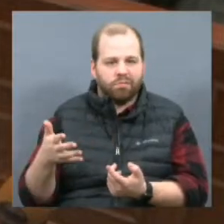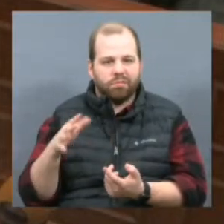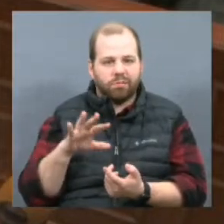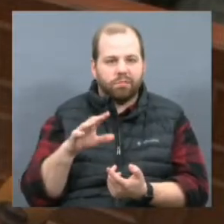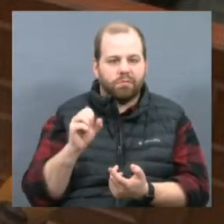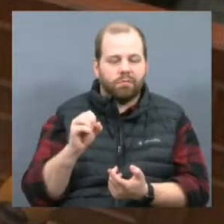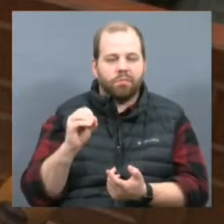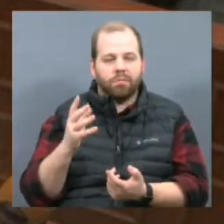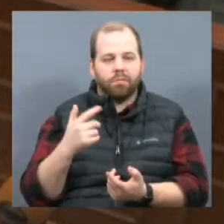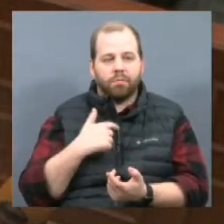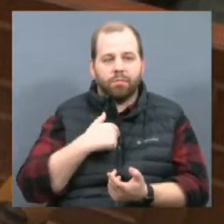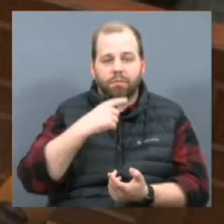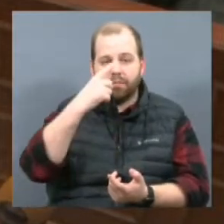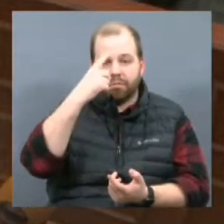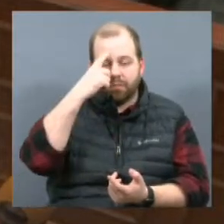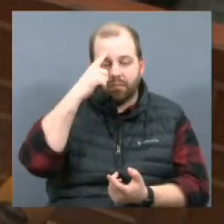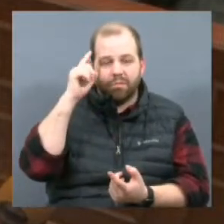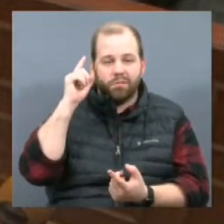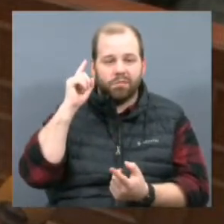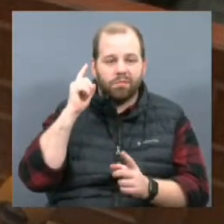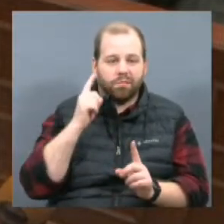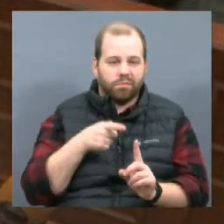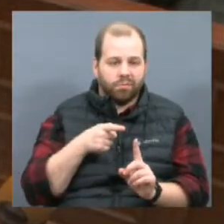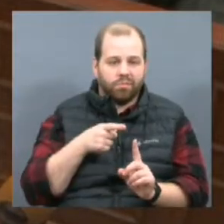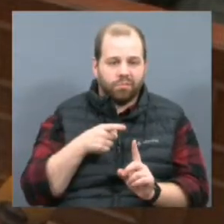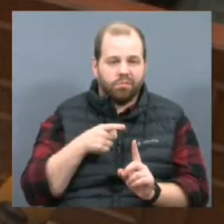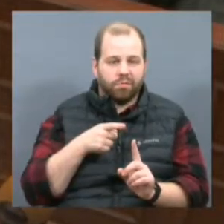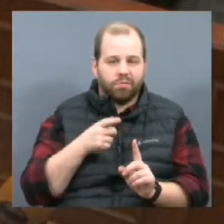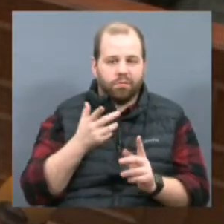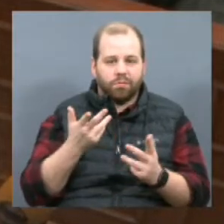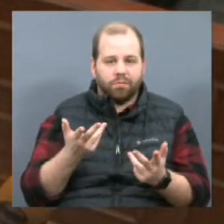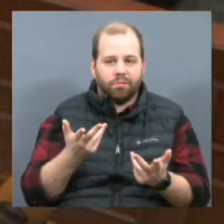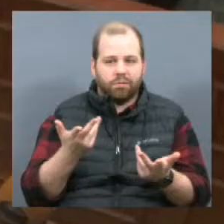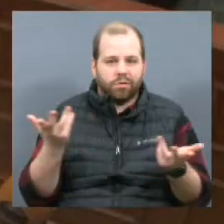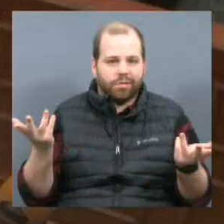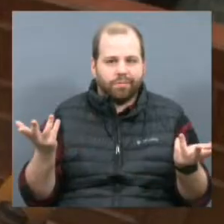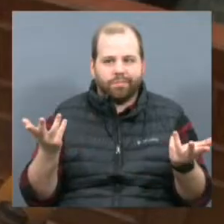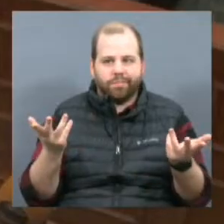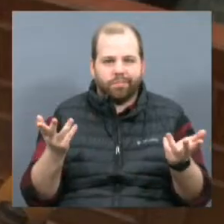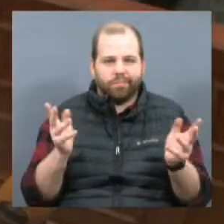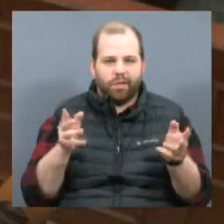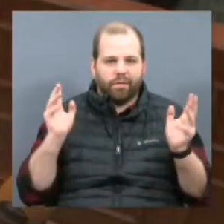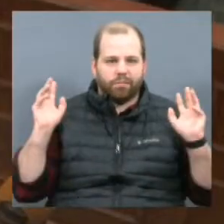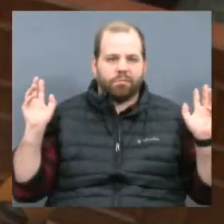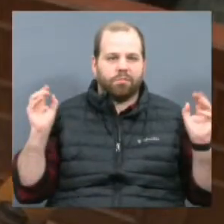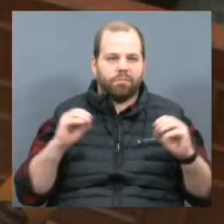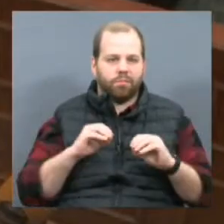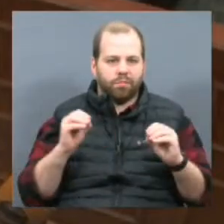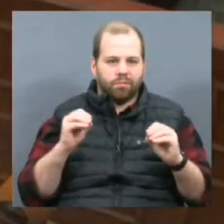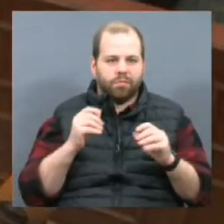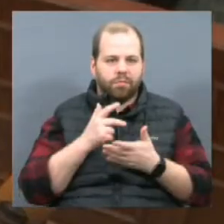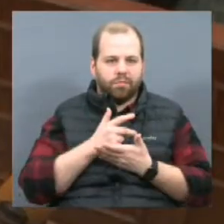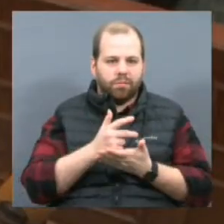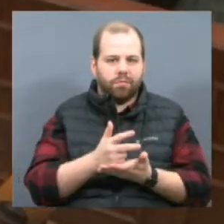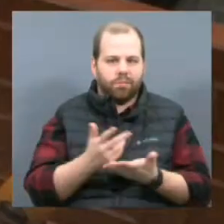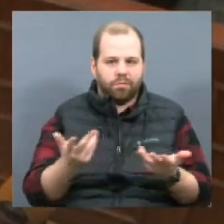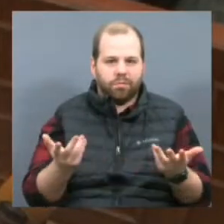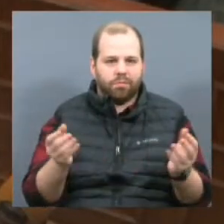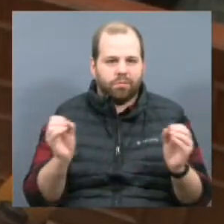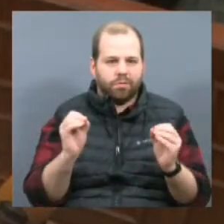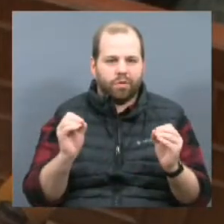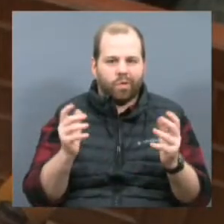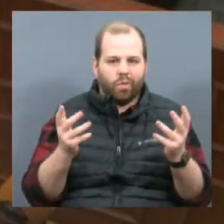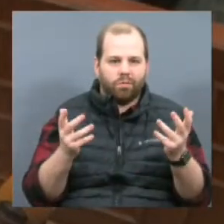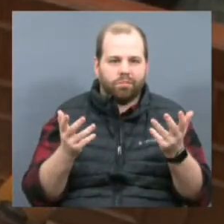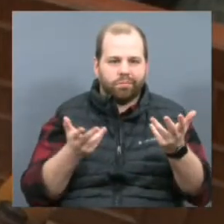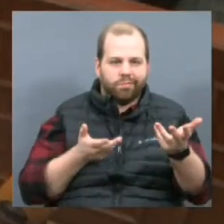think ultimately, other than just not doing any additional parking, there's not a lot of compromise if someone wants parking